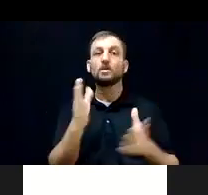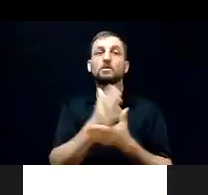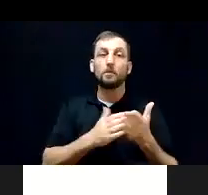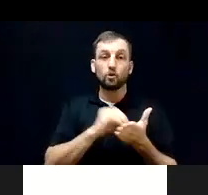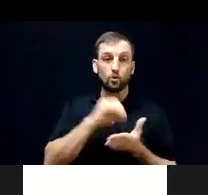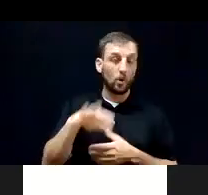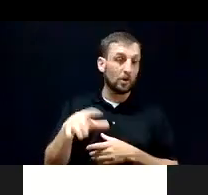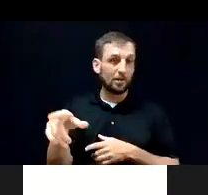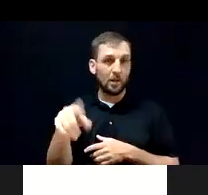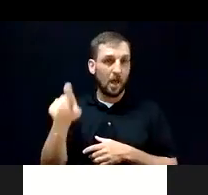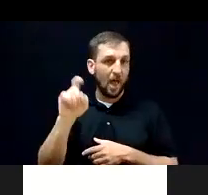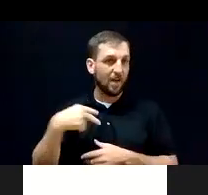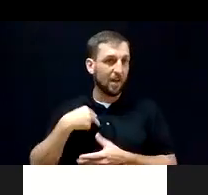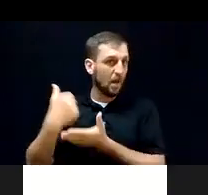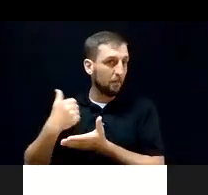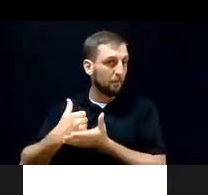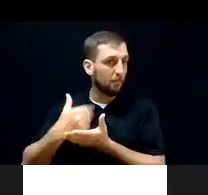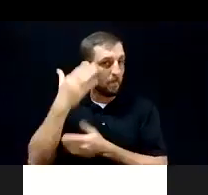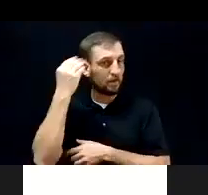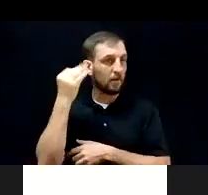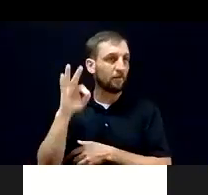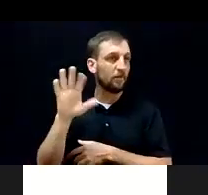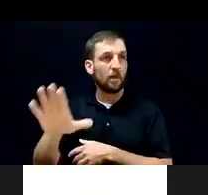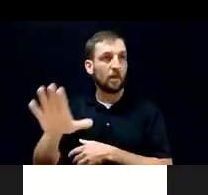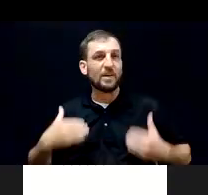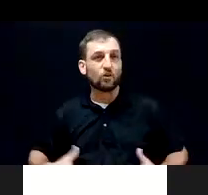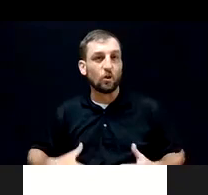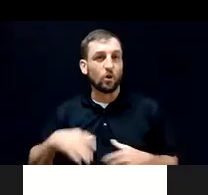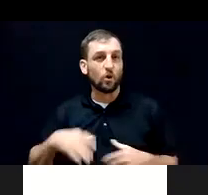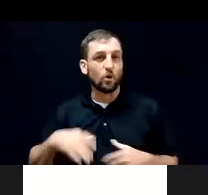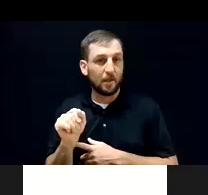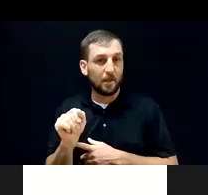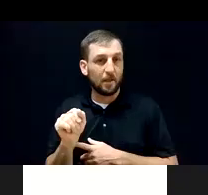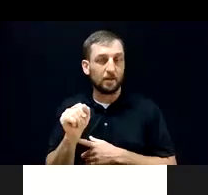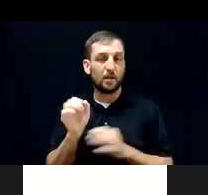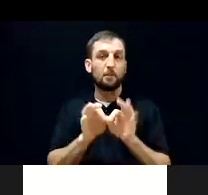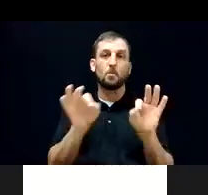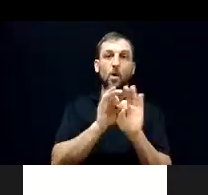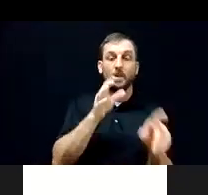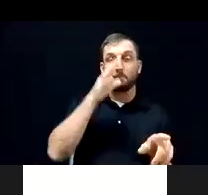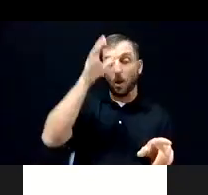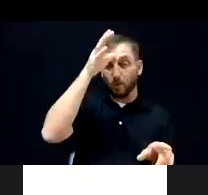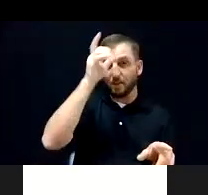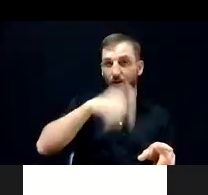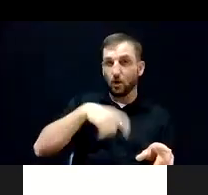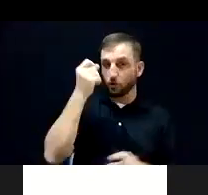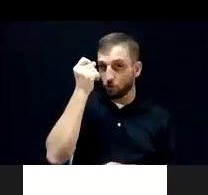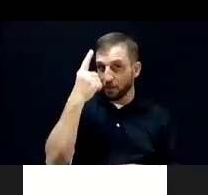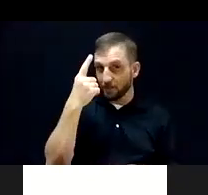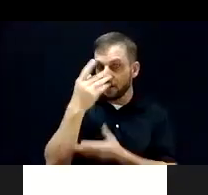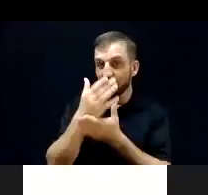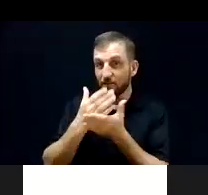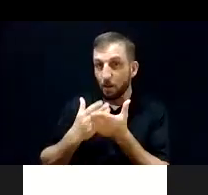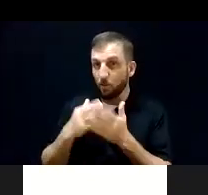have help because of a significant physical disability. And I think it's important that parents understand that some of these